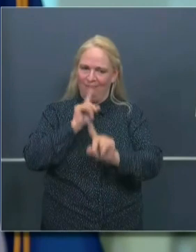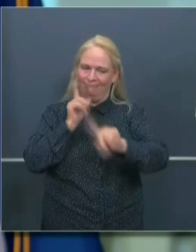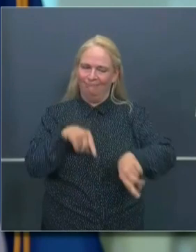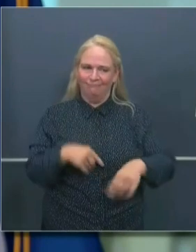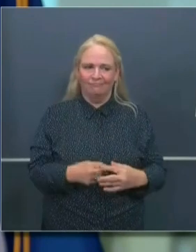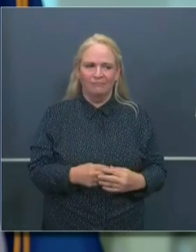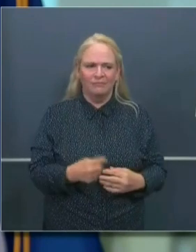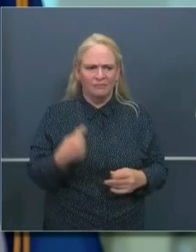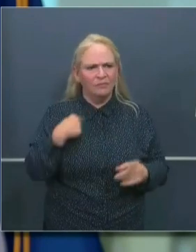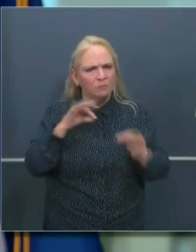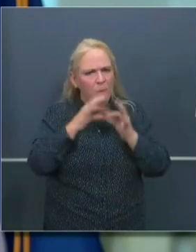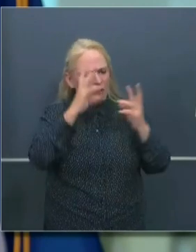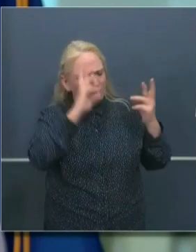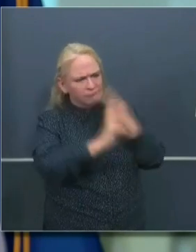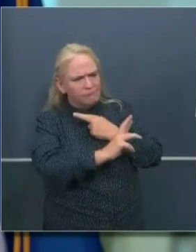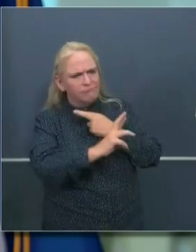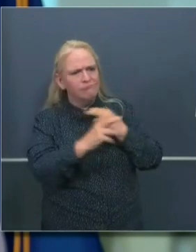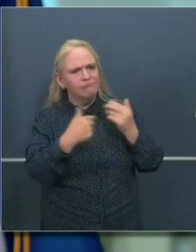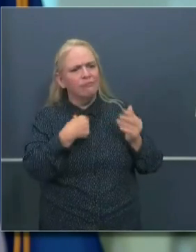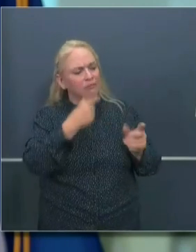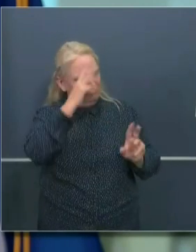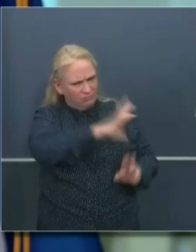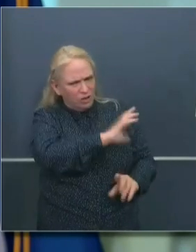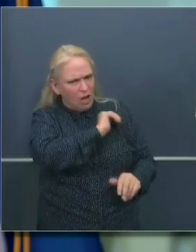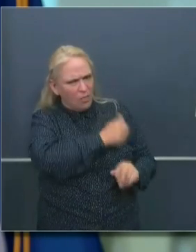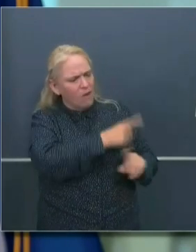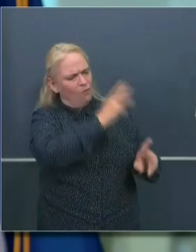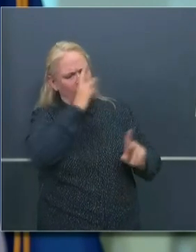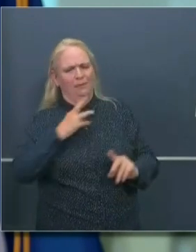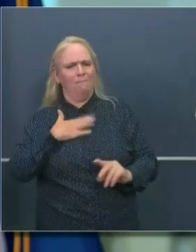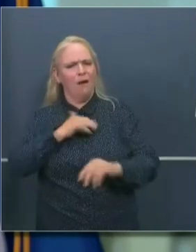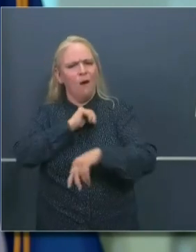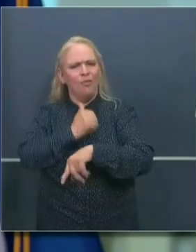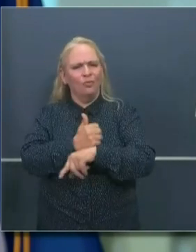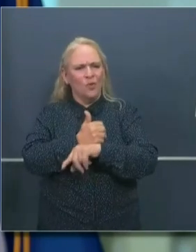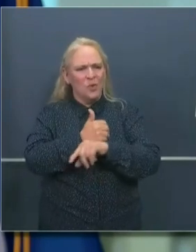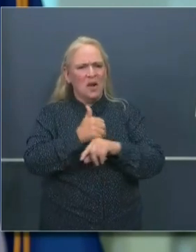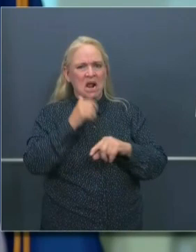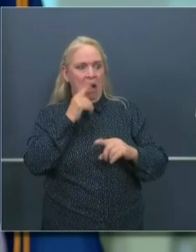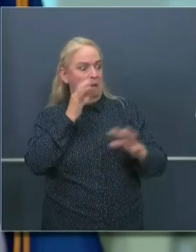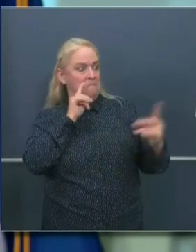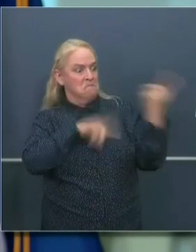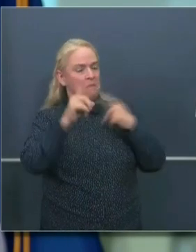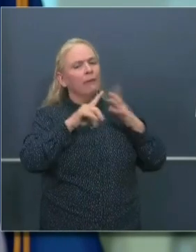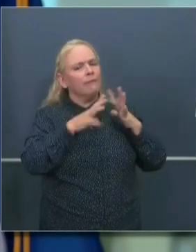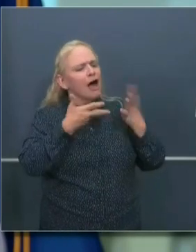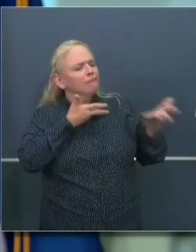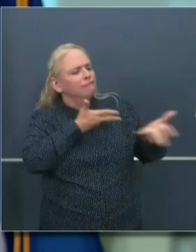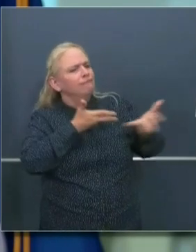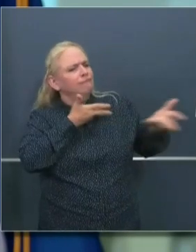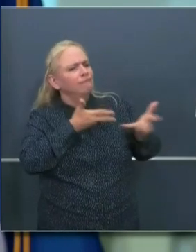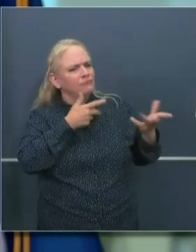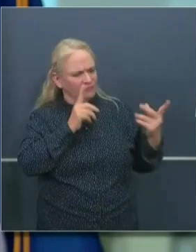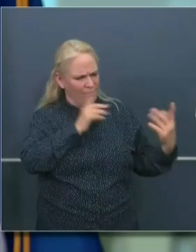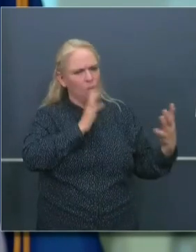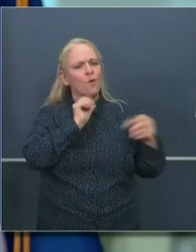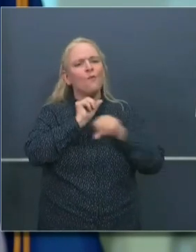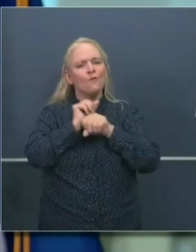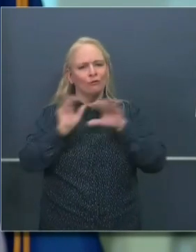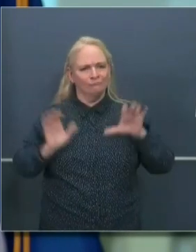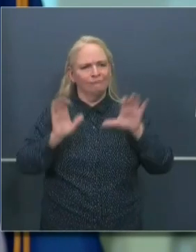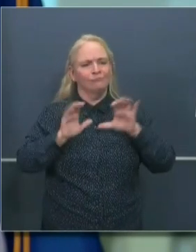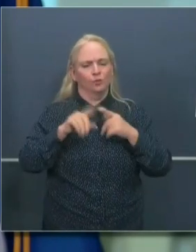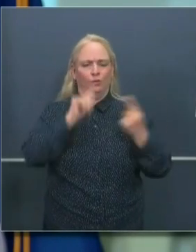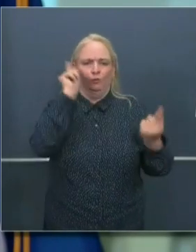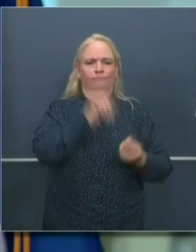jurisdictions and my authority as governor to impose a mandate to mitigate some of the crowds on the beaches in Orange County. There was a lot